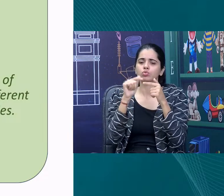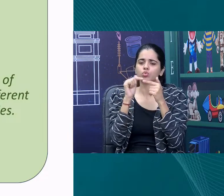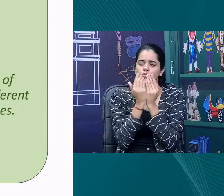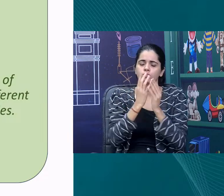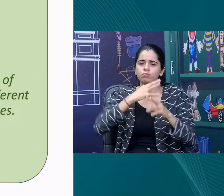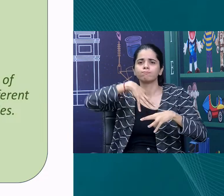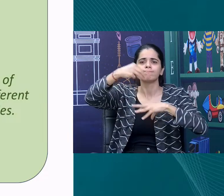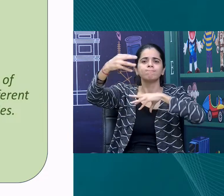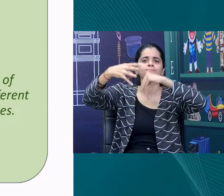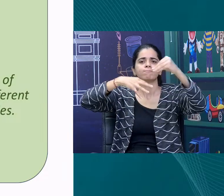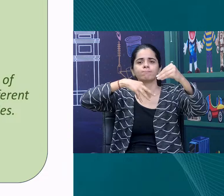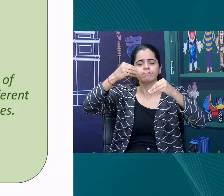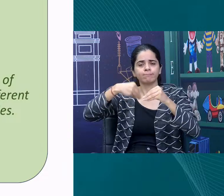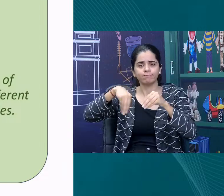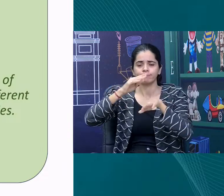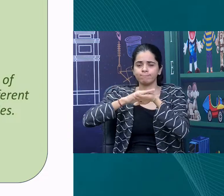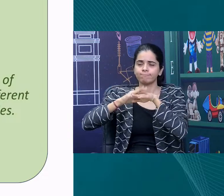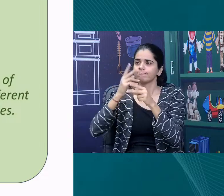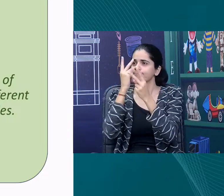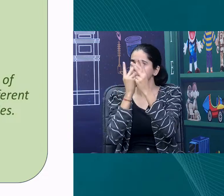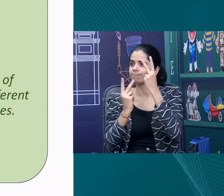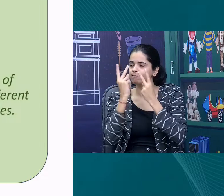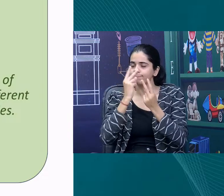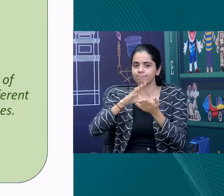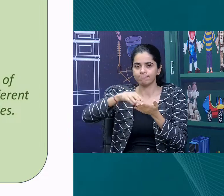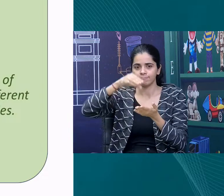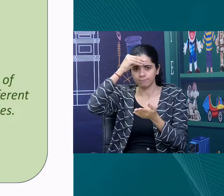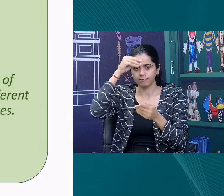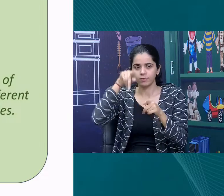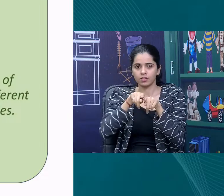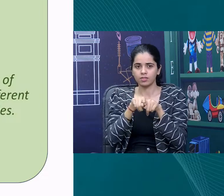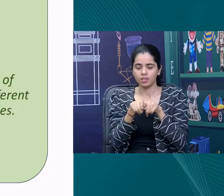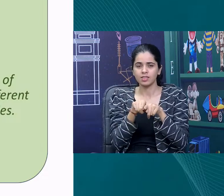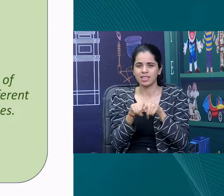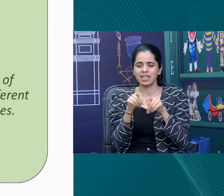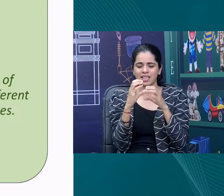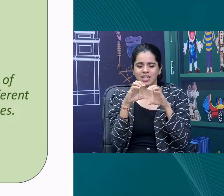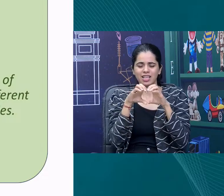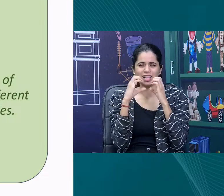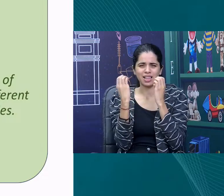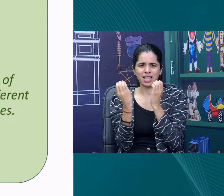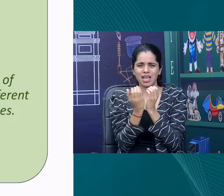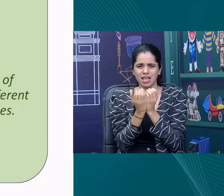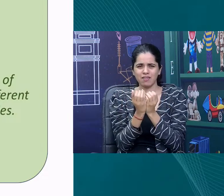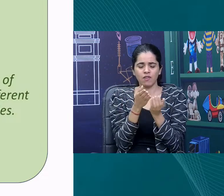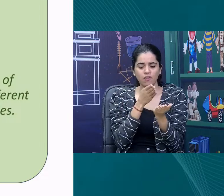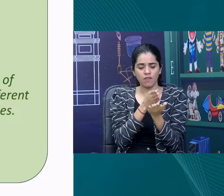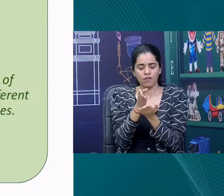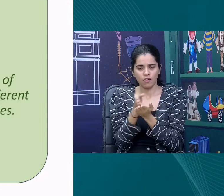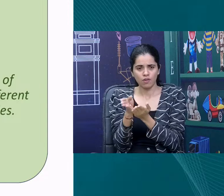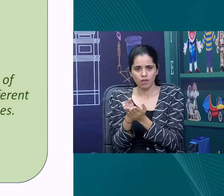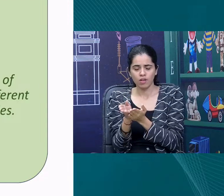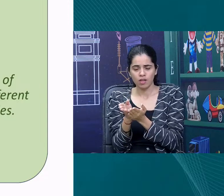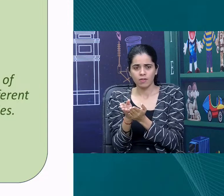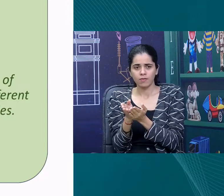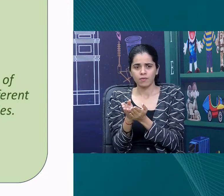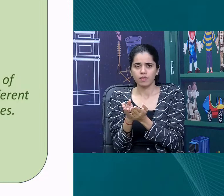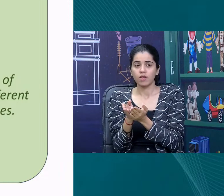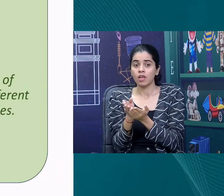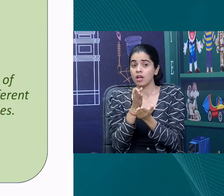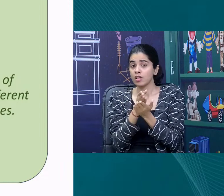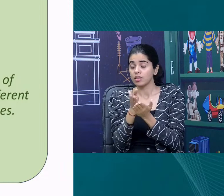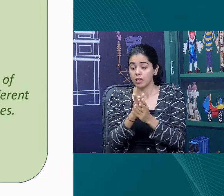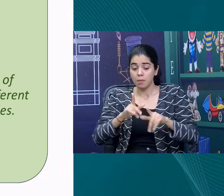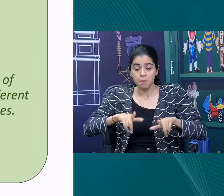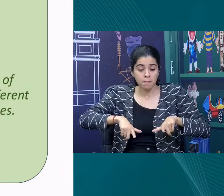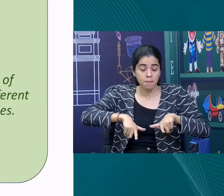back into the classroom for further discussion. Like even in a very small class, when they're learning about different types, class 2, I think, different types